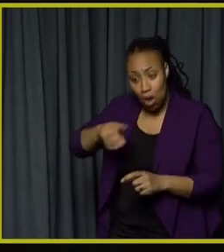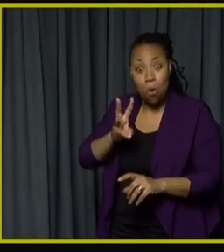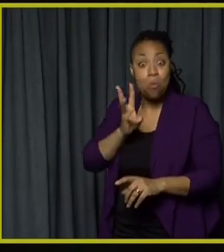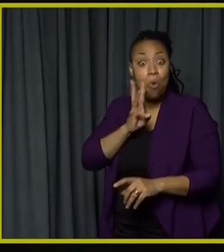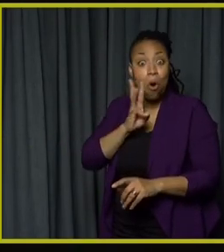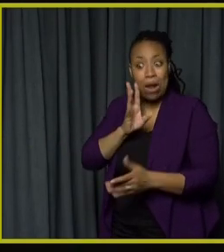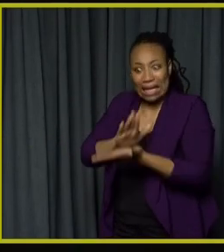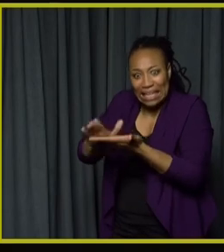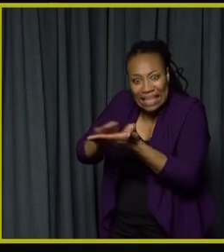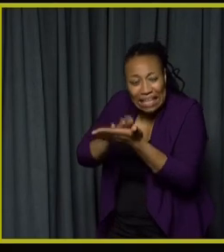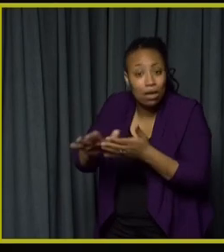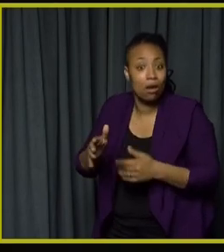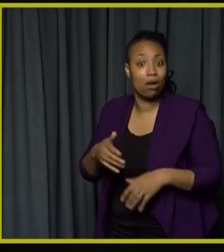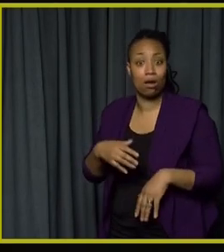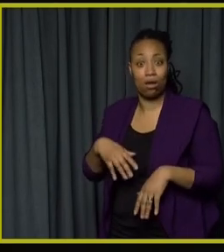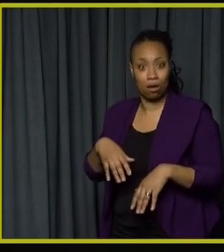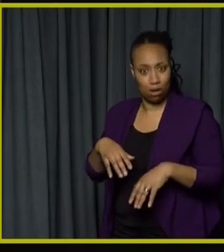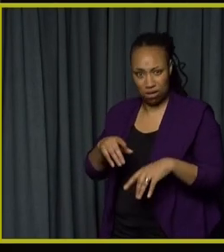creating